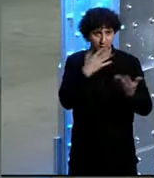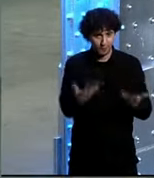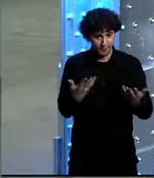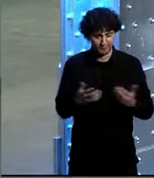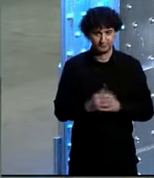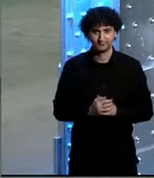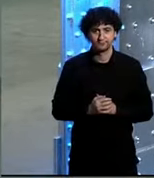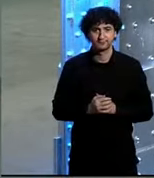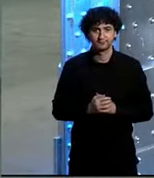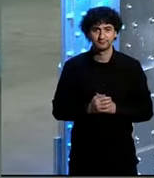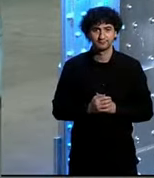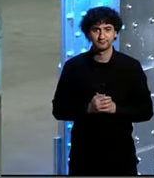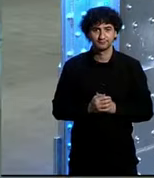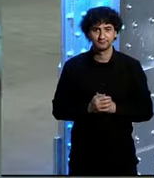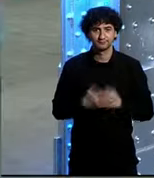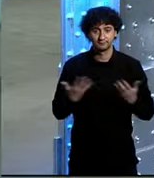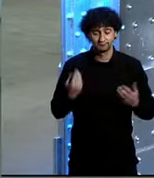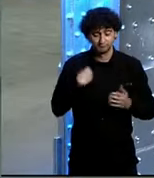for the modern societies.